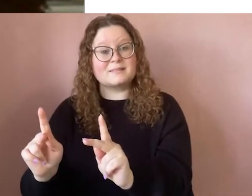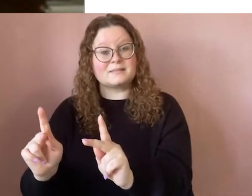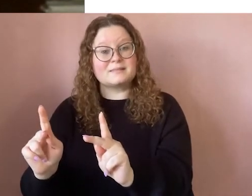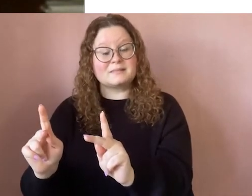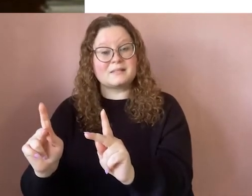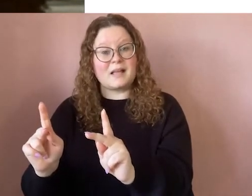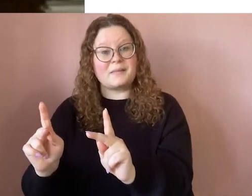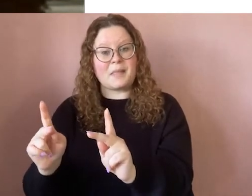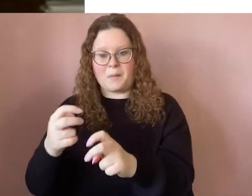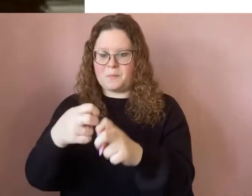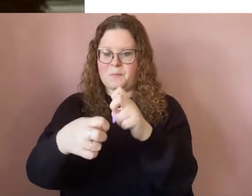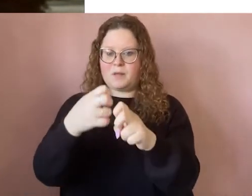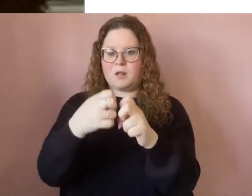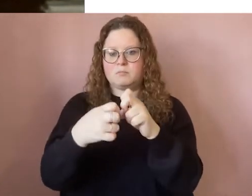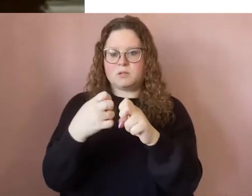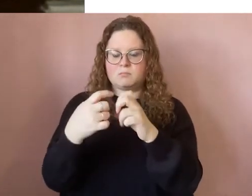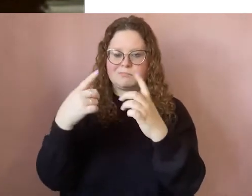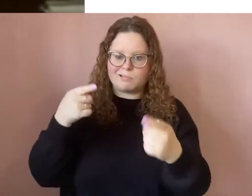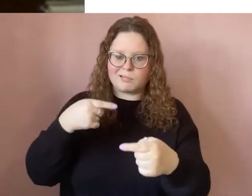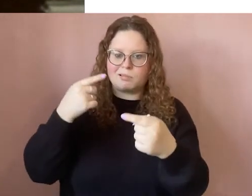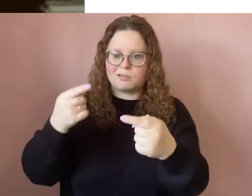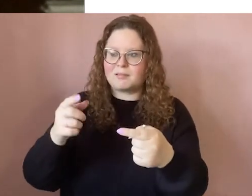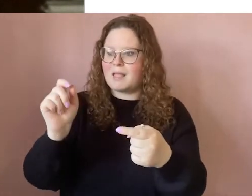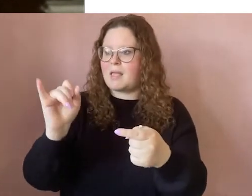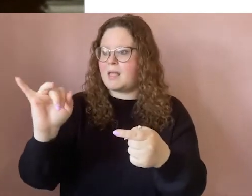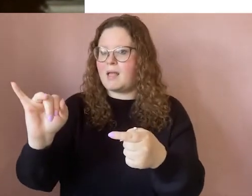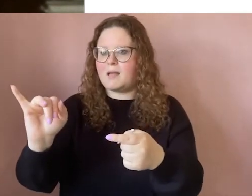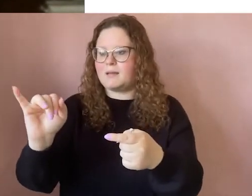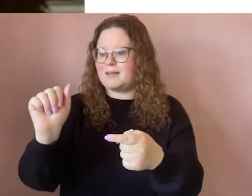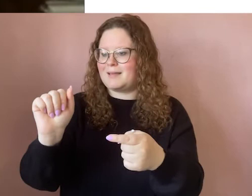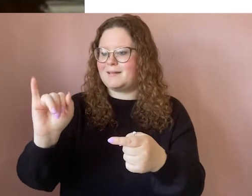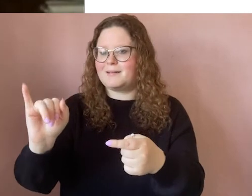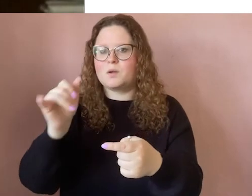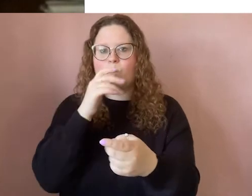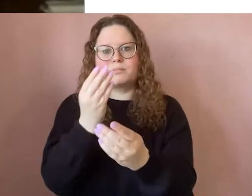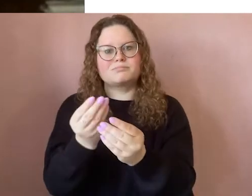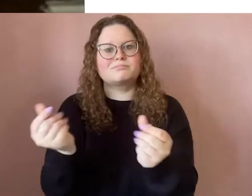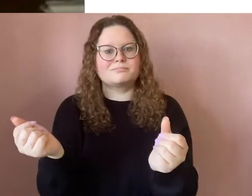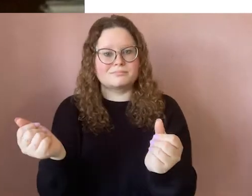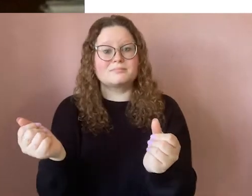downplay the role of social media in our lives.